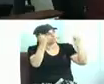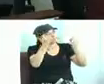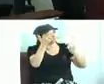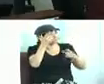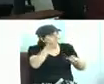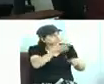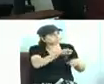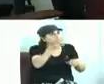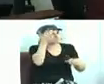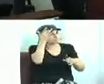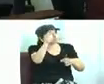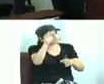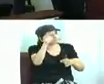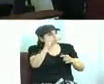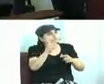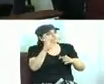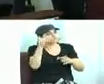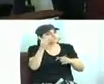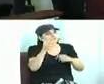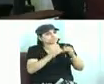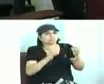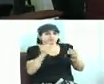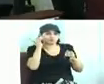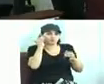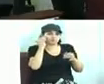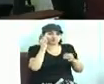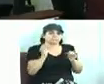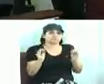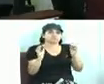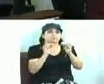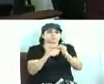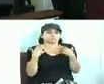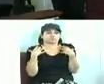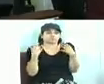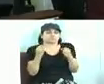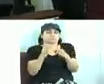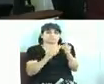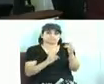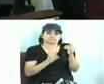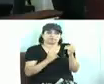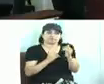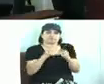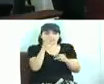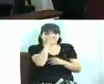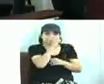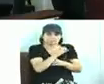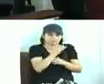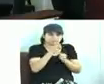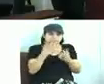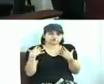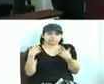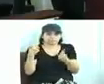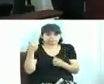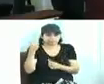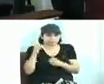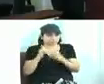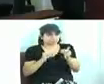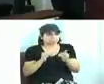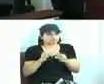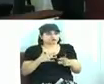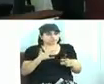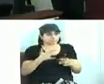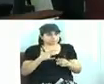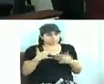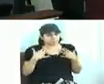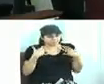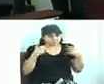you know. More courageous than you guess. Stronger than you feel. Healthier